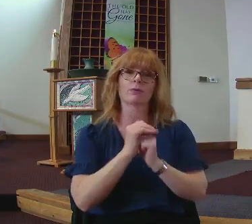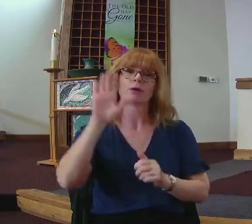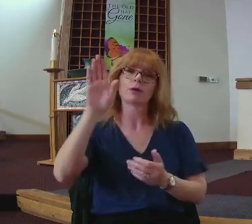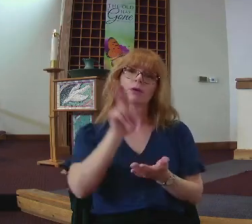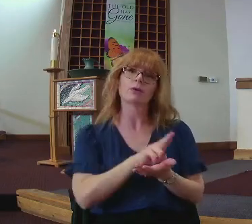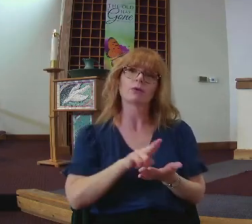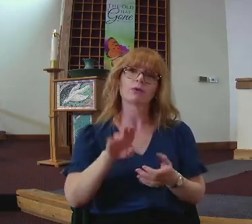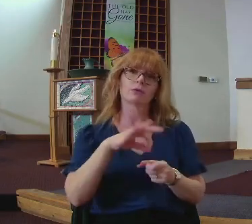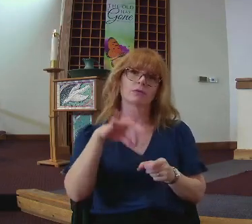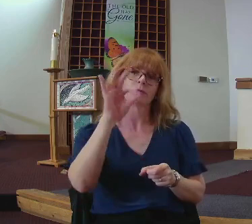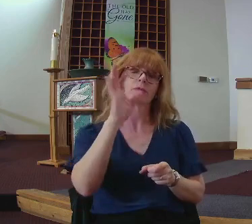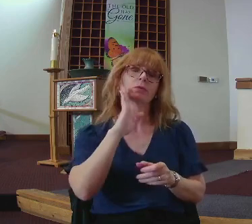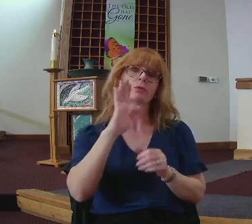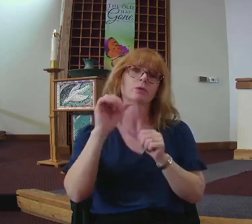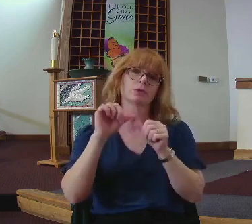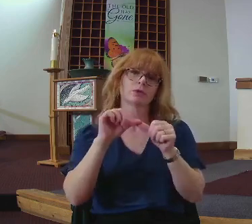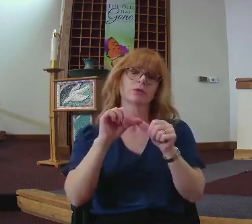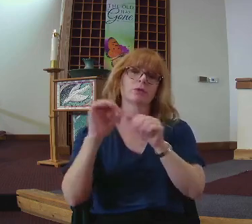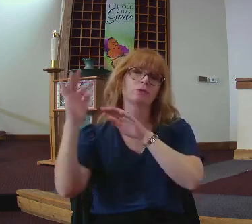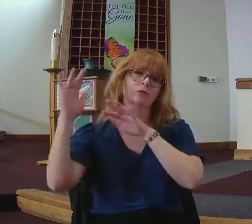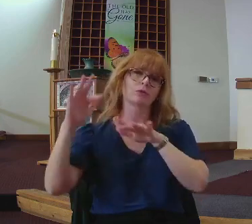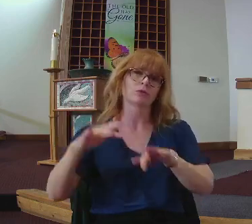continue to fall upon us.